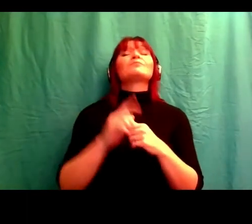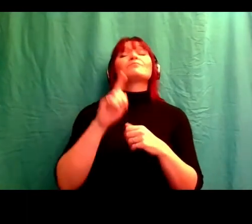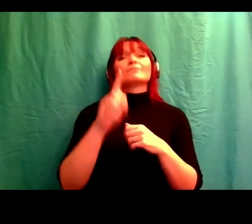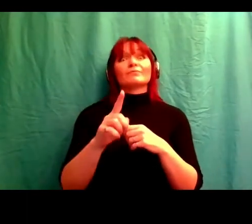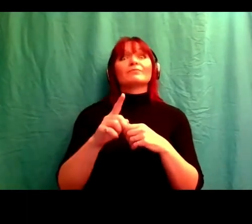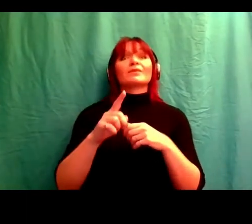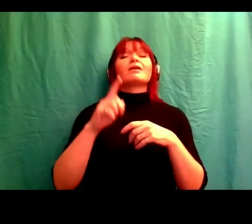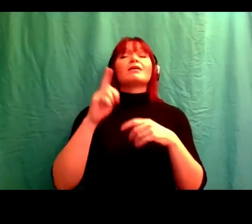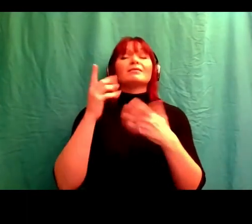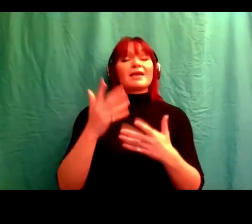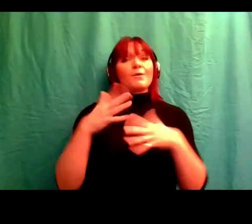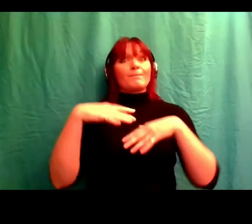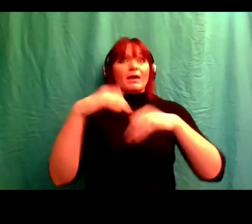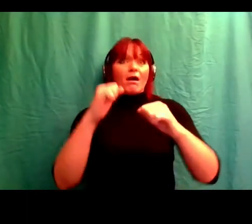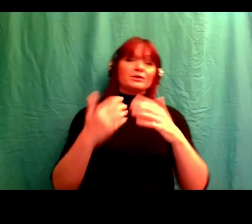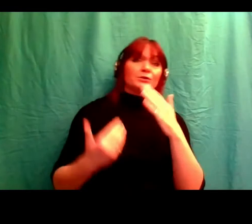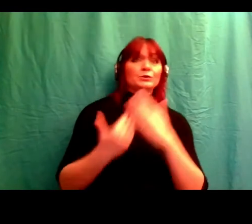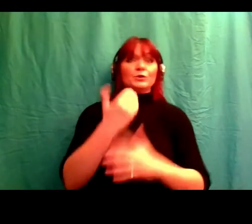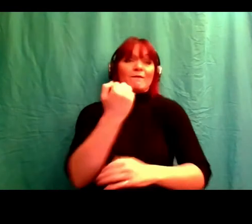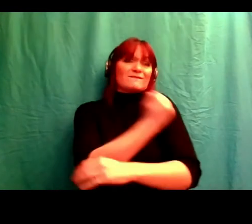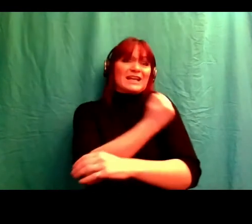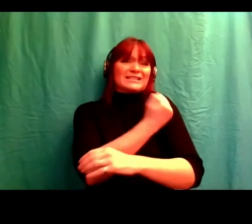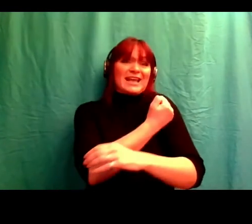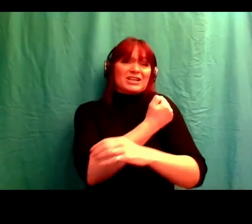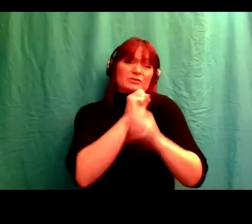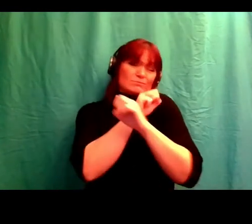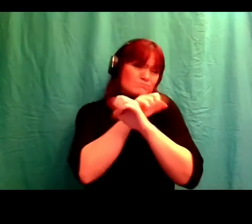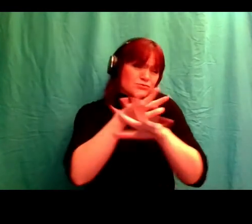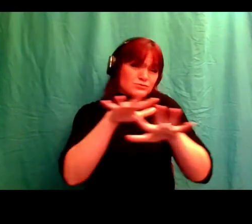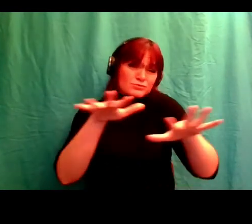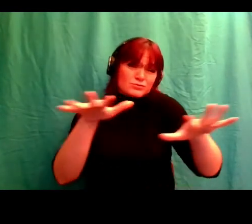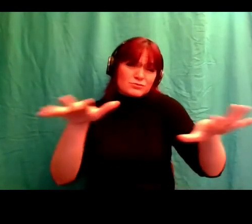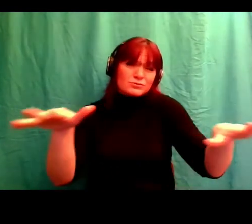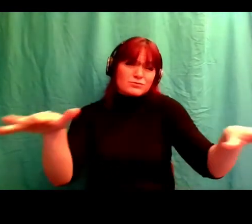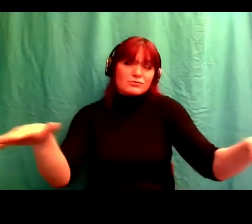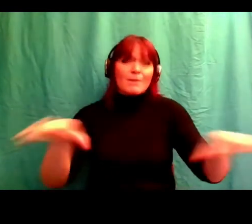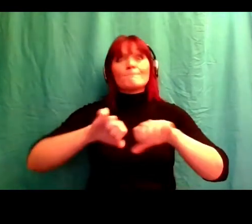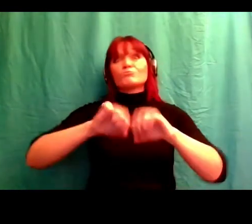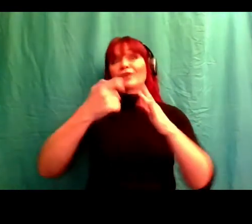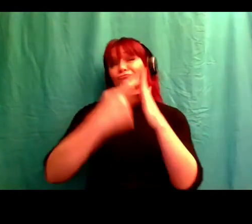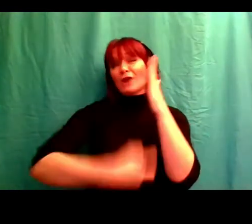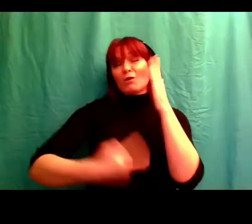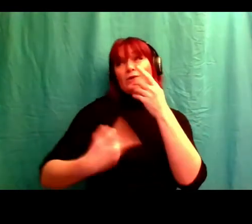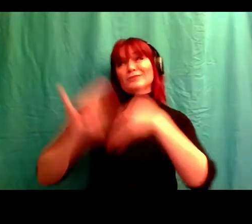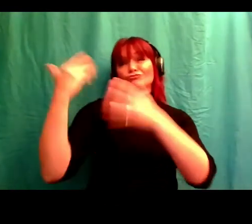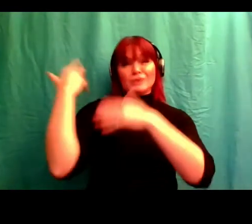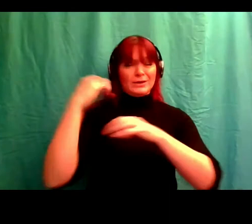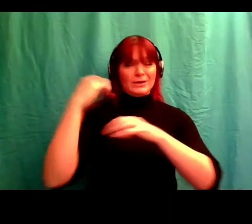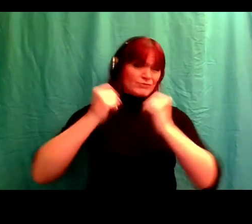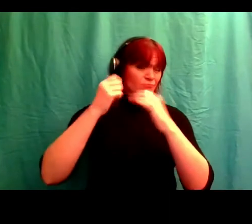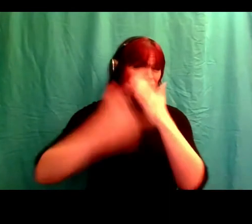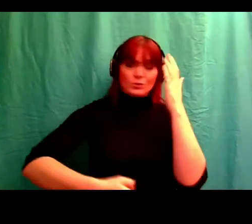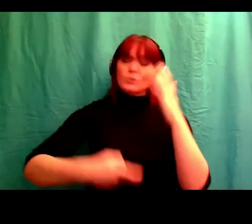out the biggest vaccination campaign in its history. So we could easily spend an hour talking about the operational response